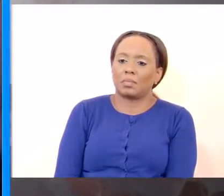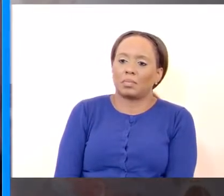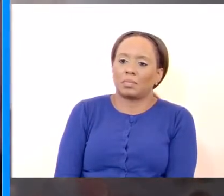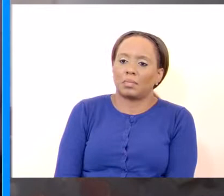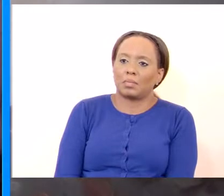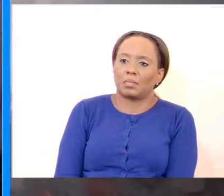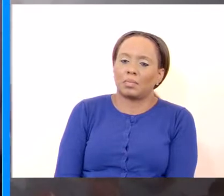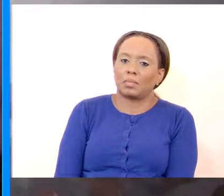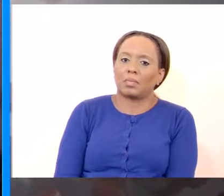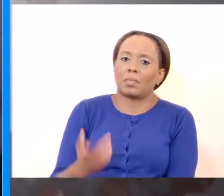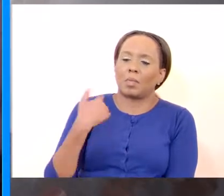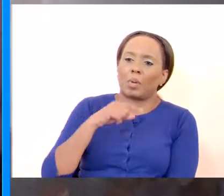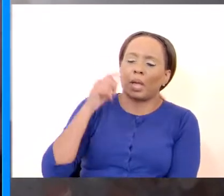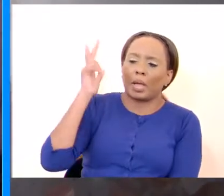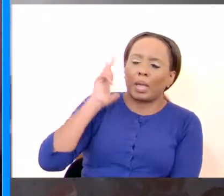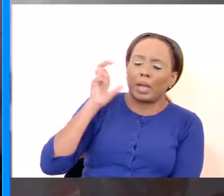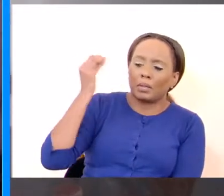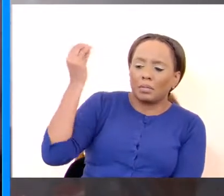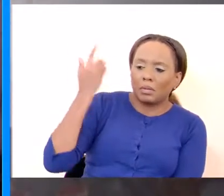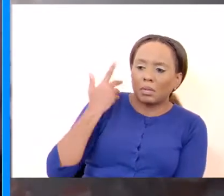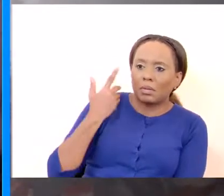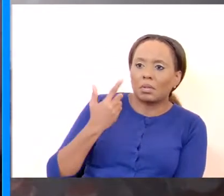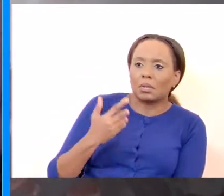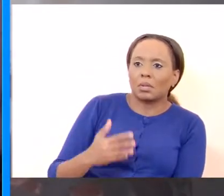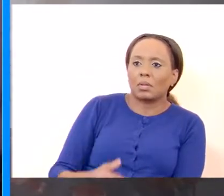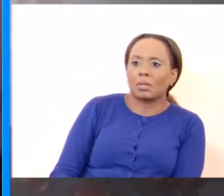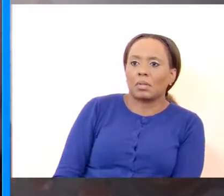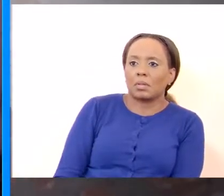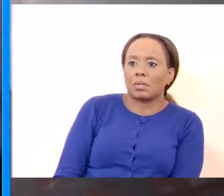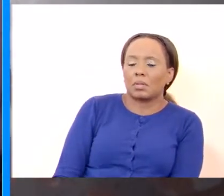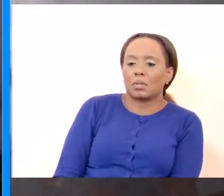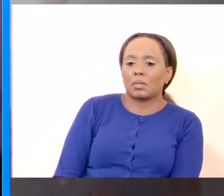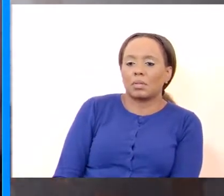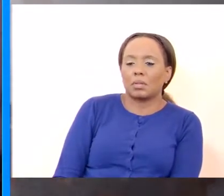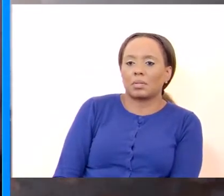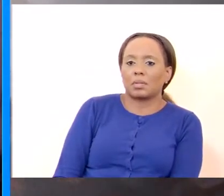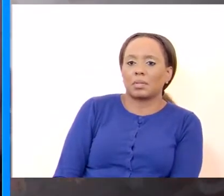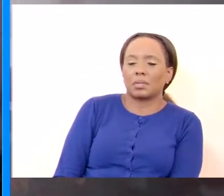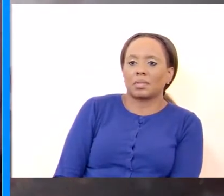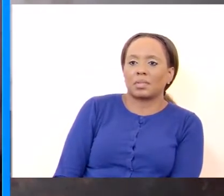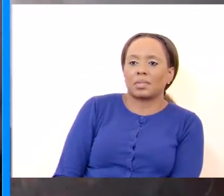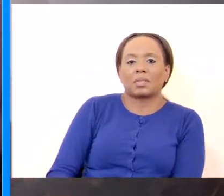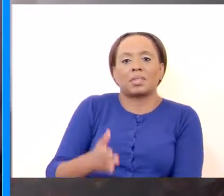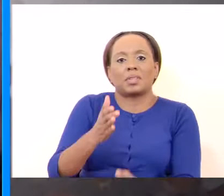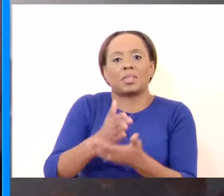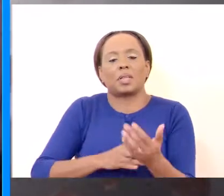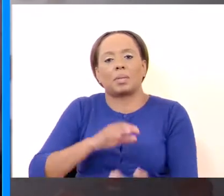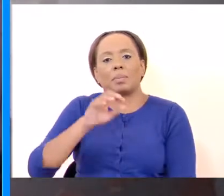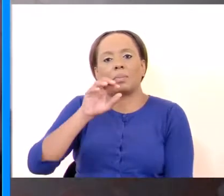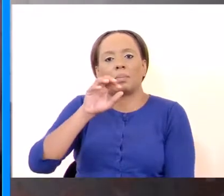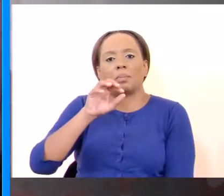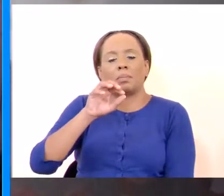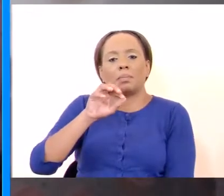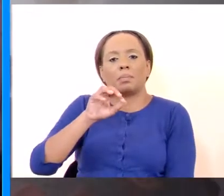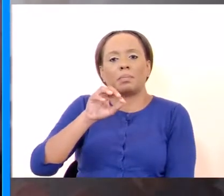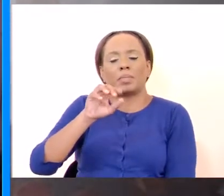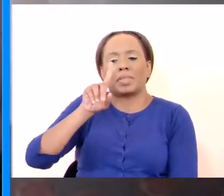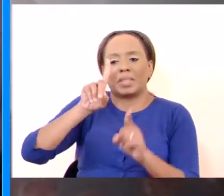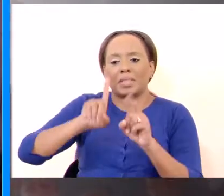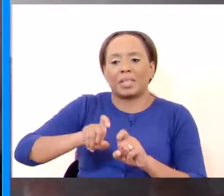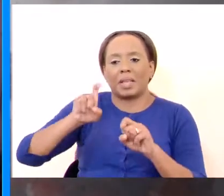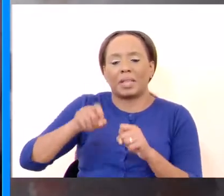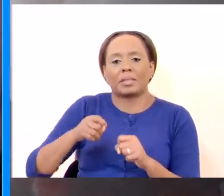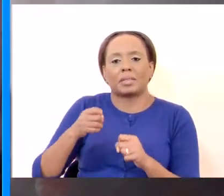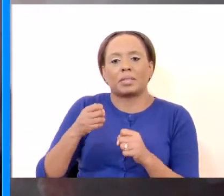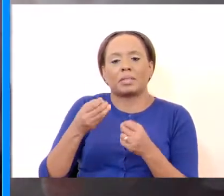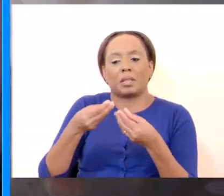We're having some reports that there are some lost samples at the lab. I know that there were some issues